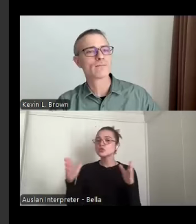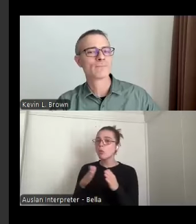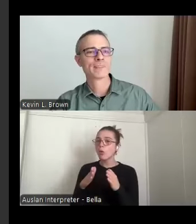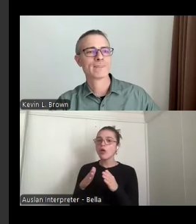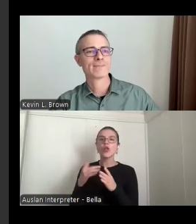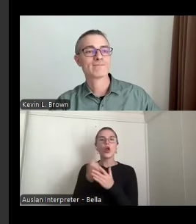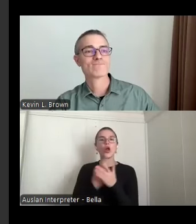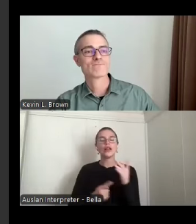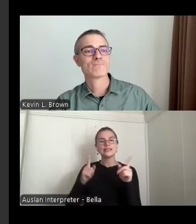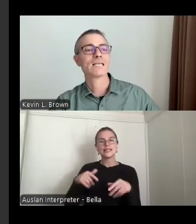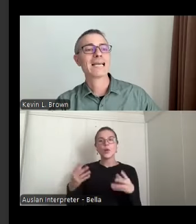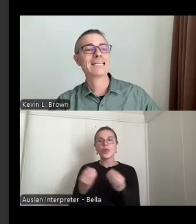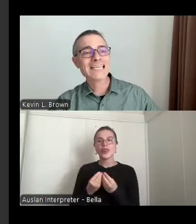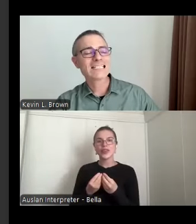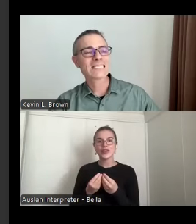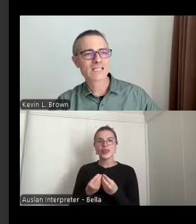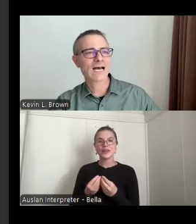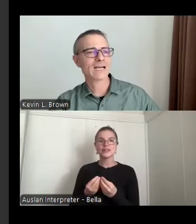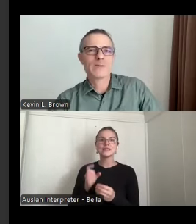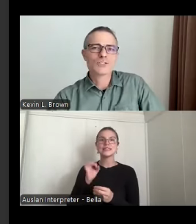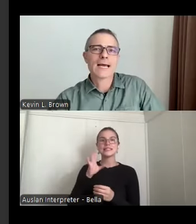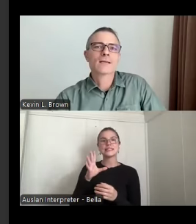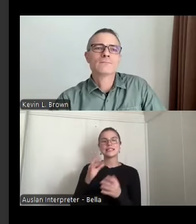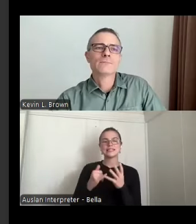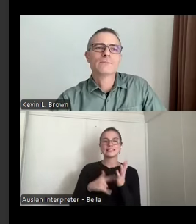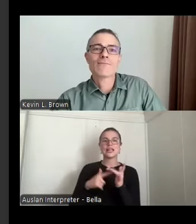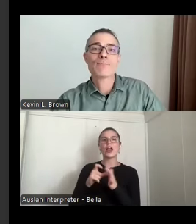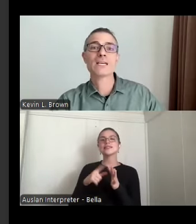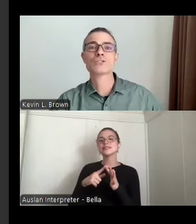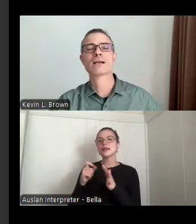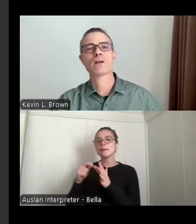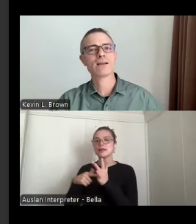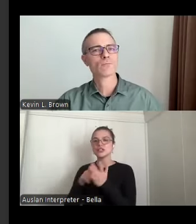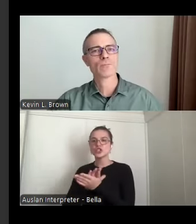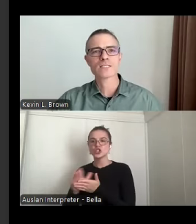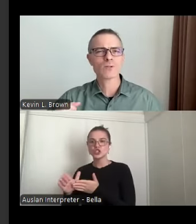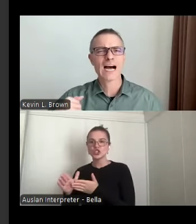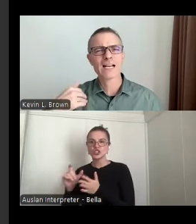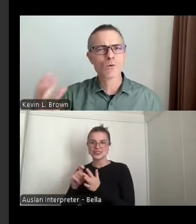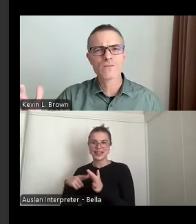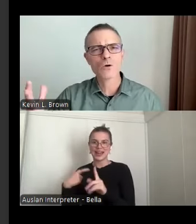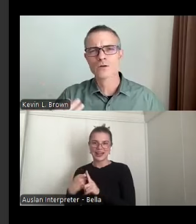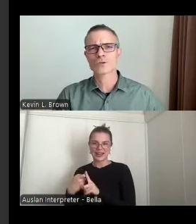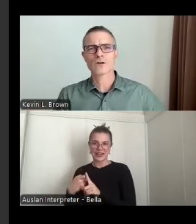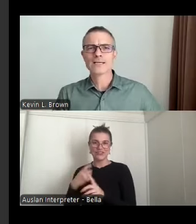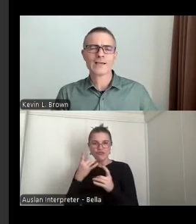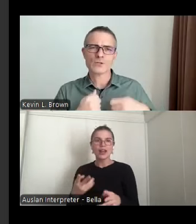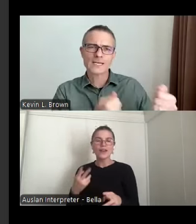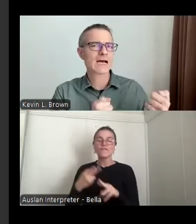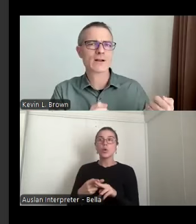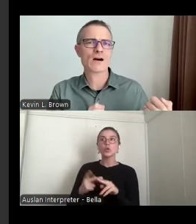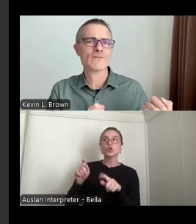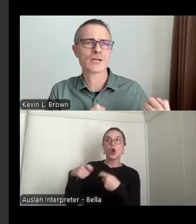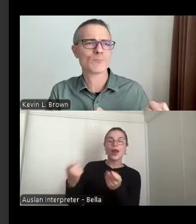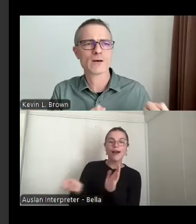with a 10-slide pitch deck. Have that pitch deck ready for possibly high net worth donors, or if you're sitting